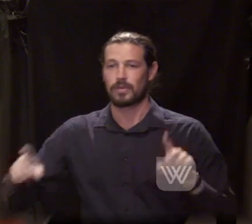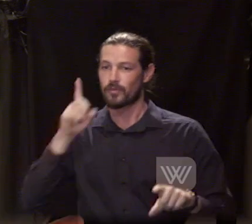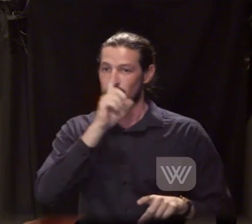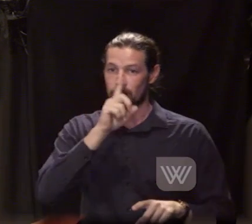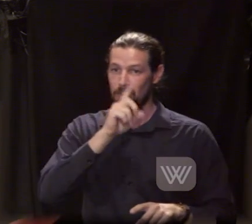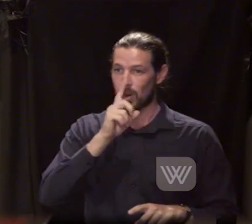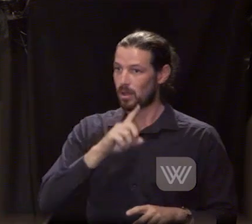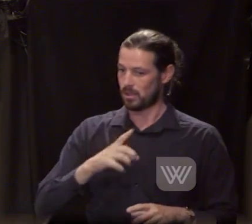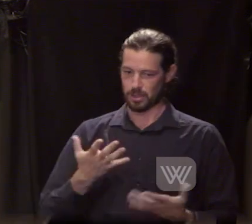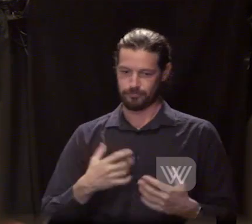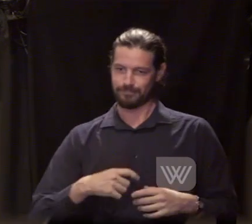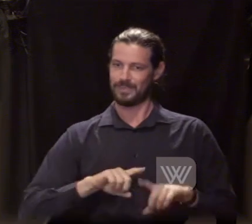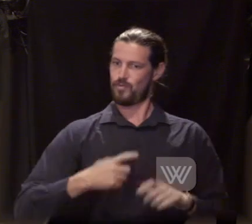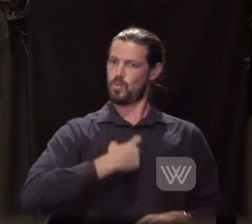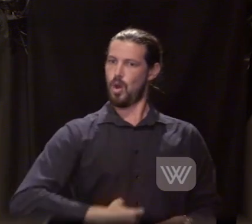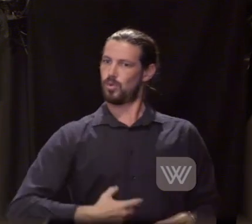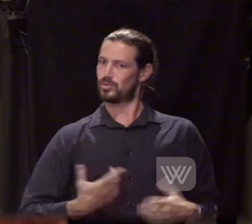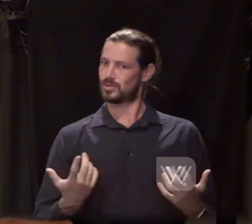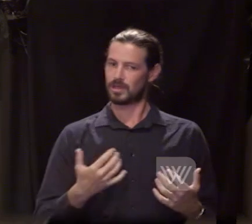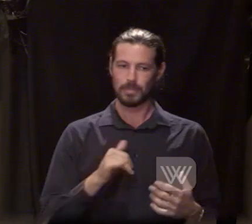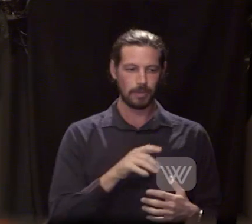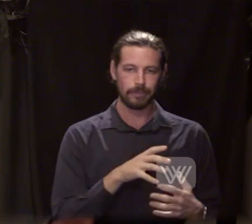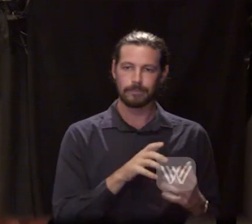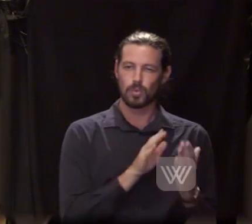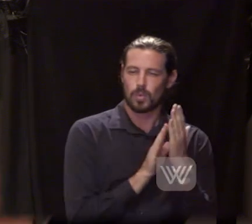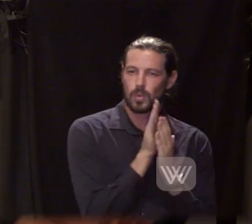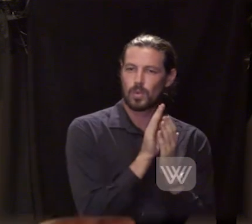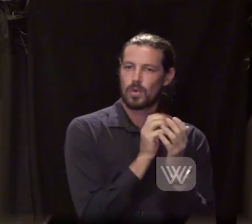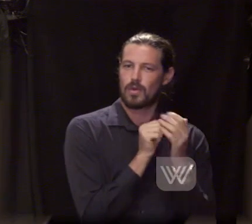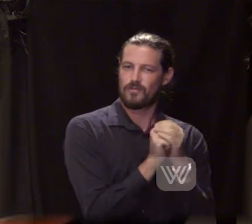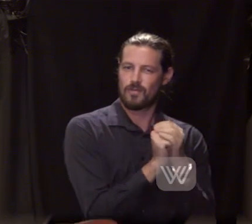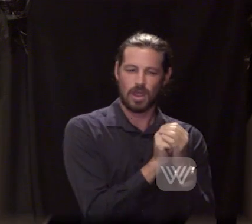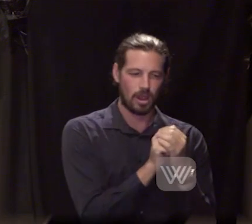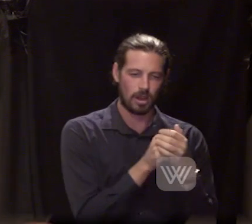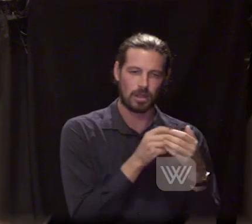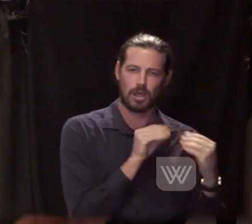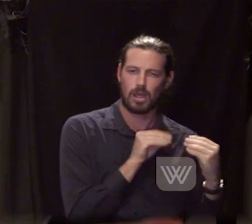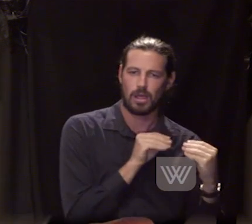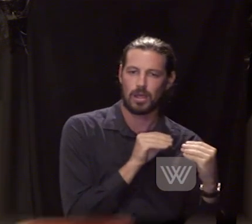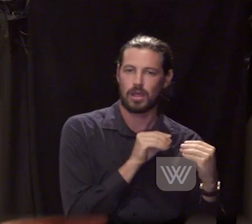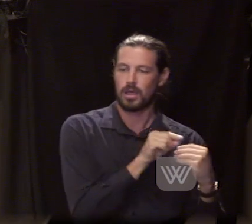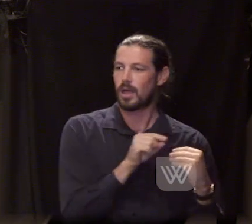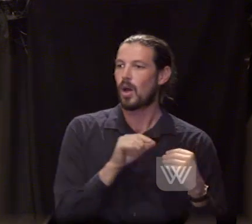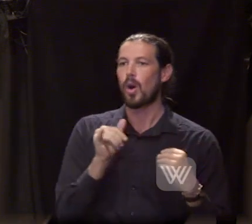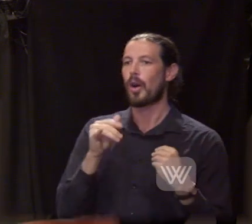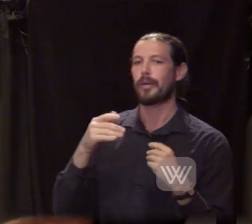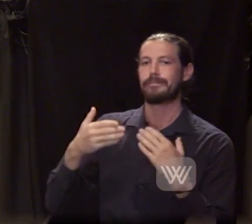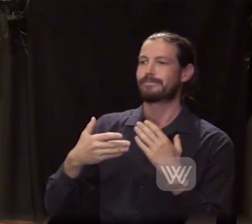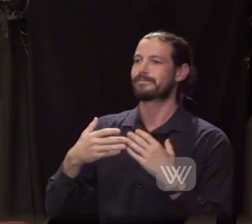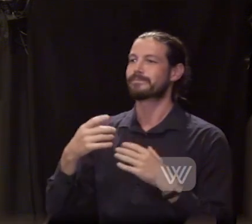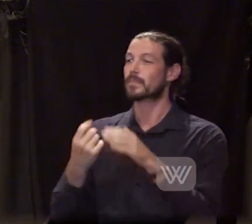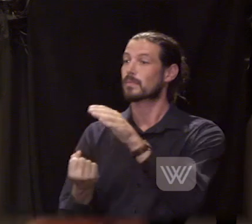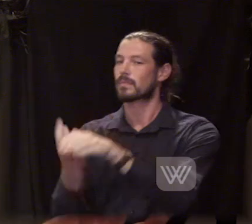that everybody serves in your life. You may have just confidants, or a person you don't ever talk to on a regular basis, but they're still your best friend. And